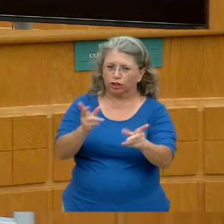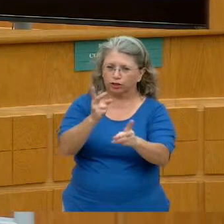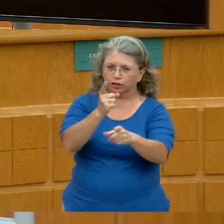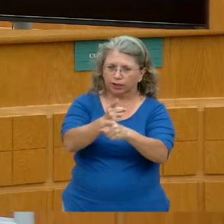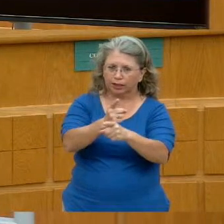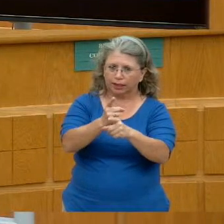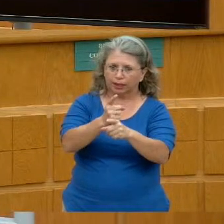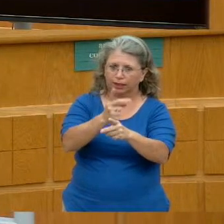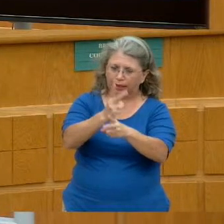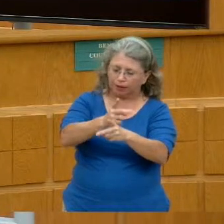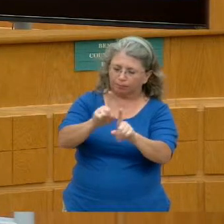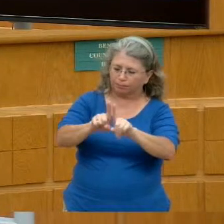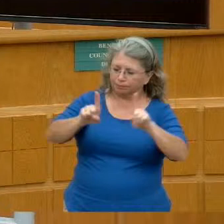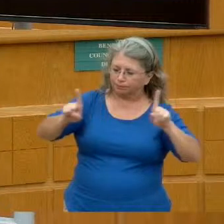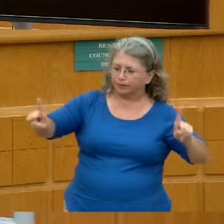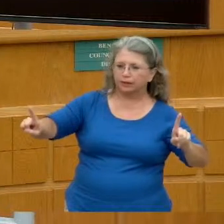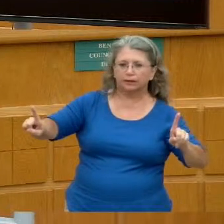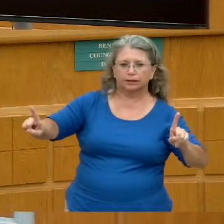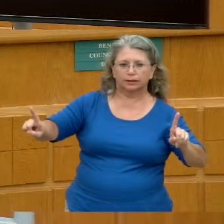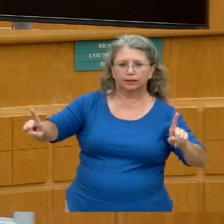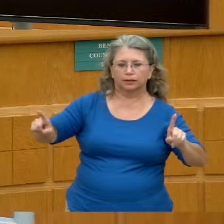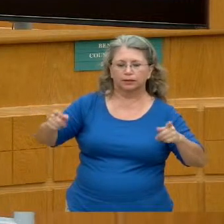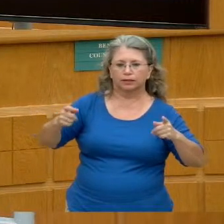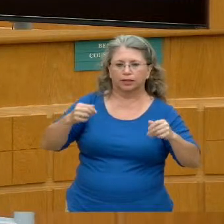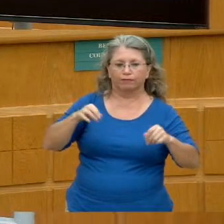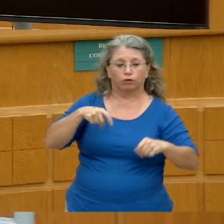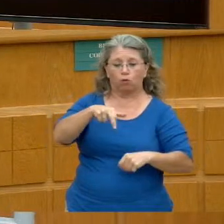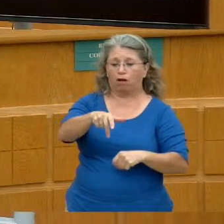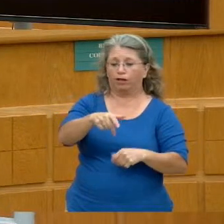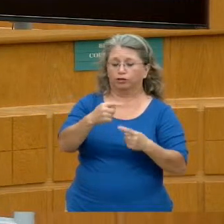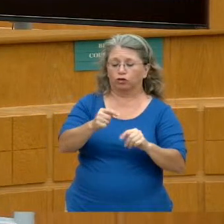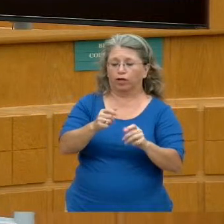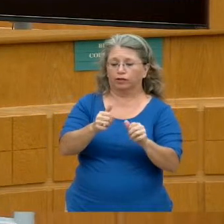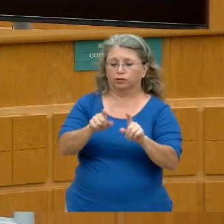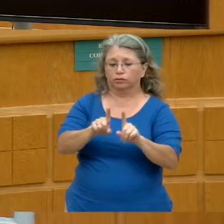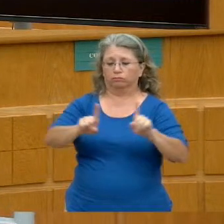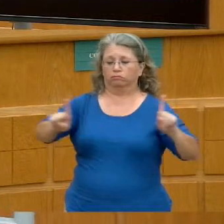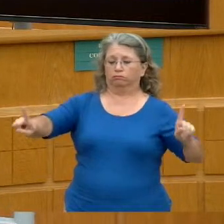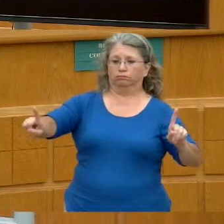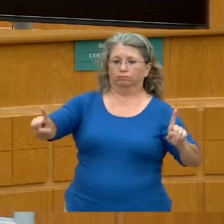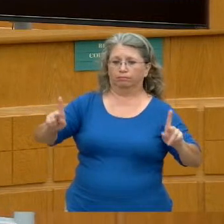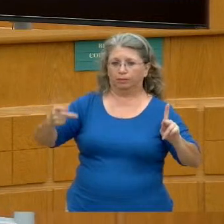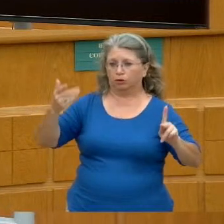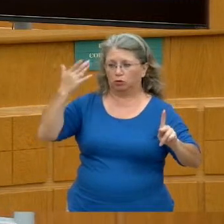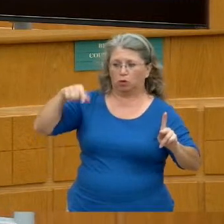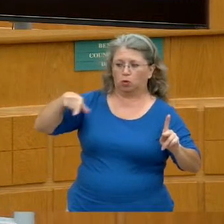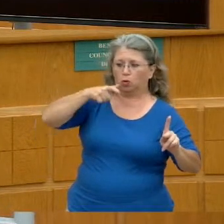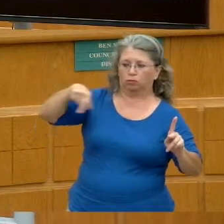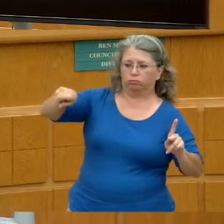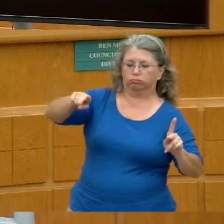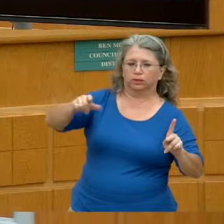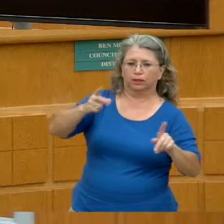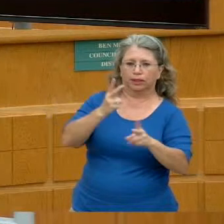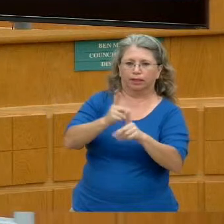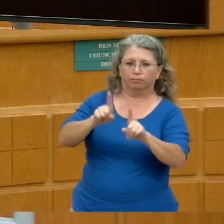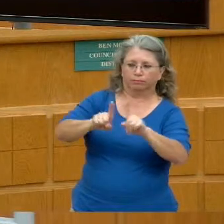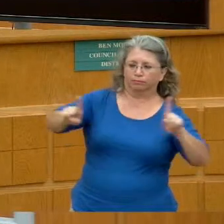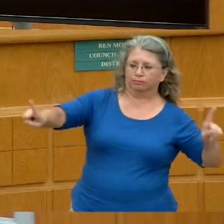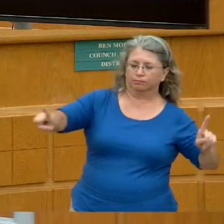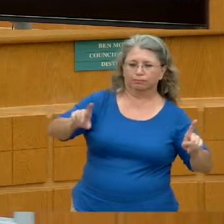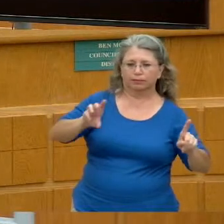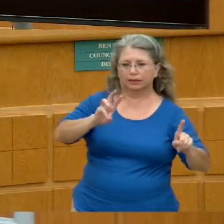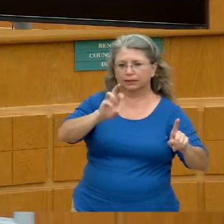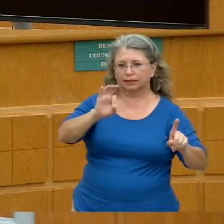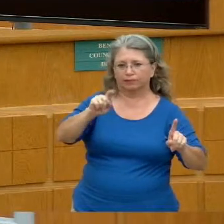walking, try to stay 6 to 12 feet away from especially people you don't know. So that is permitted. That is